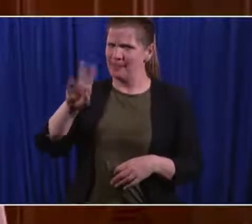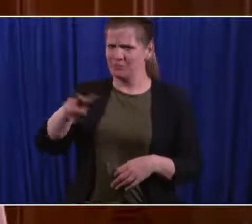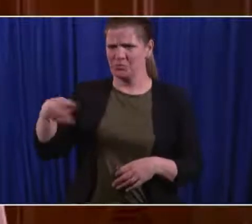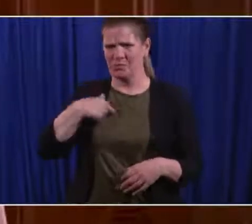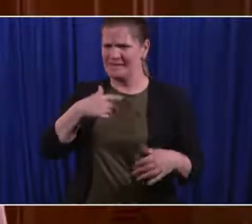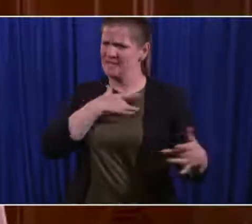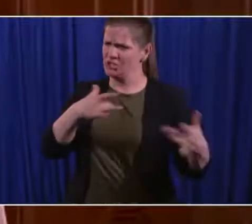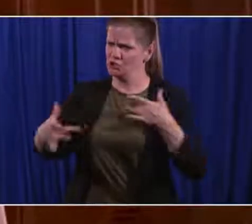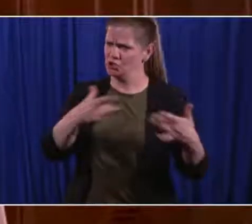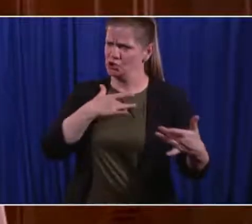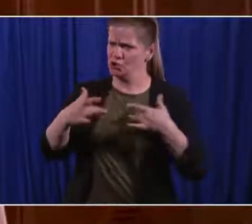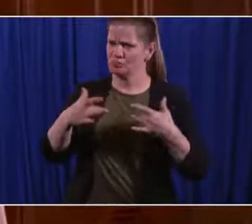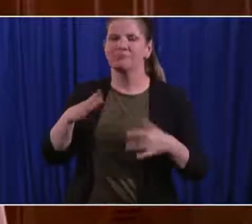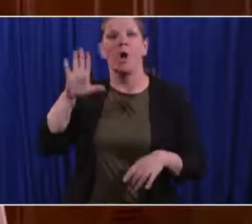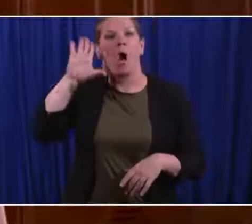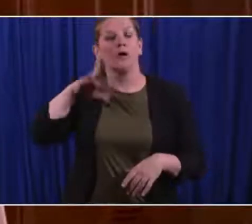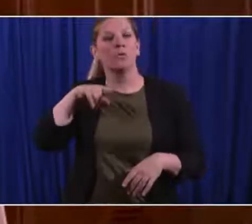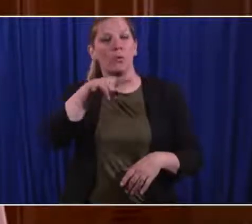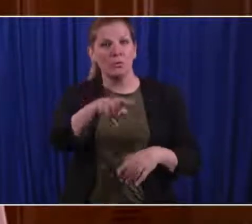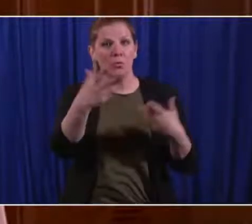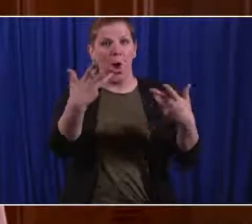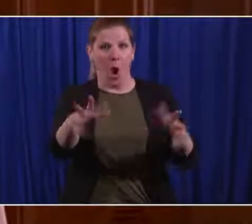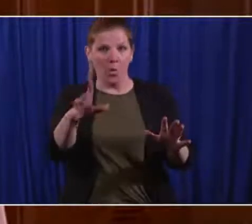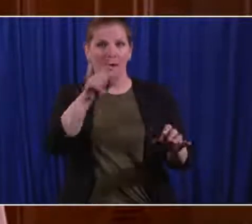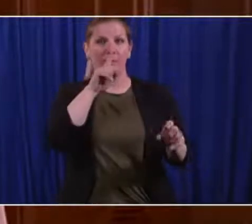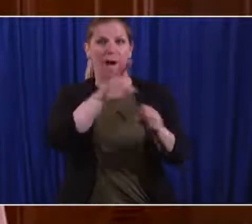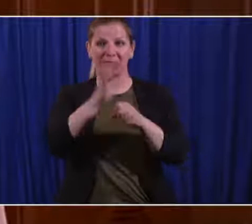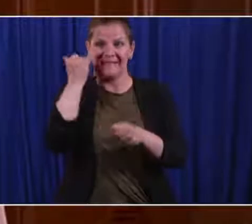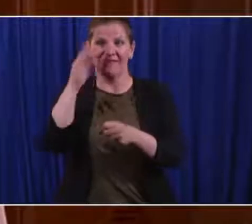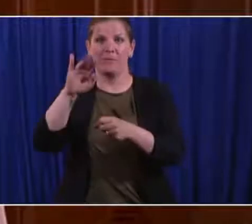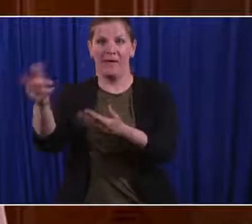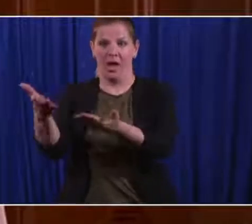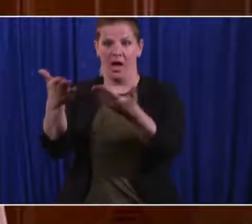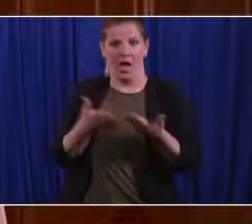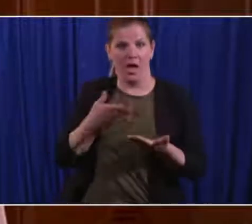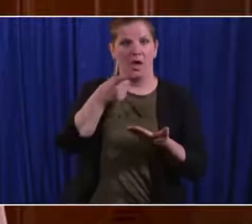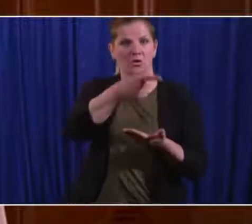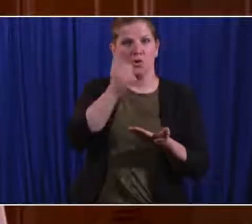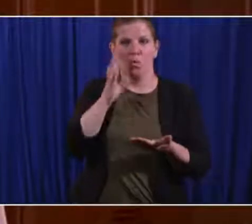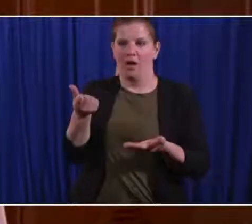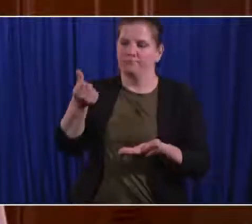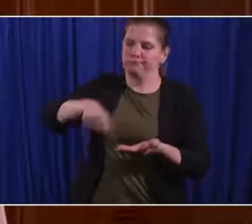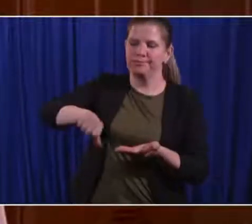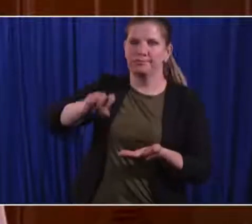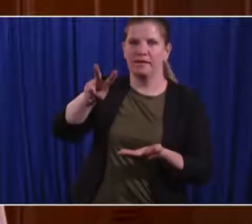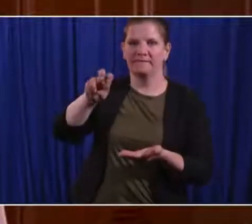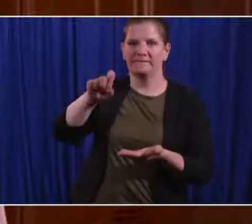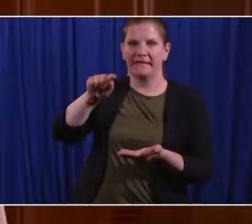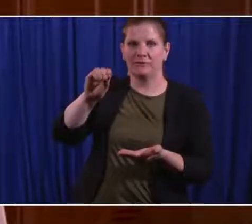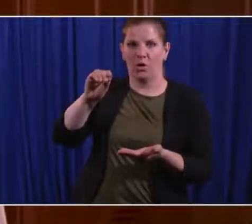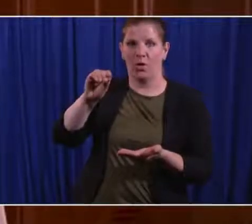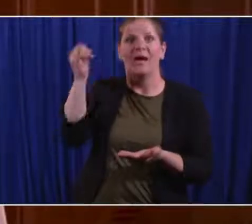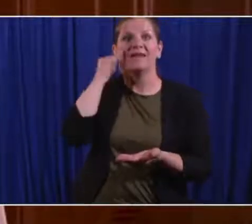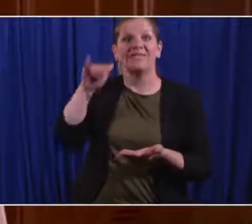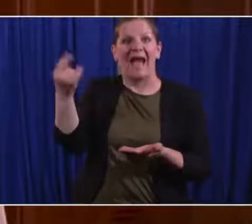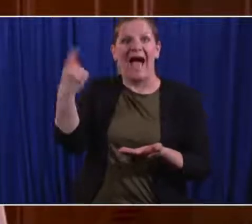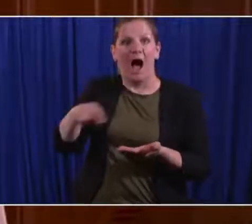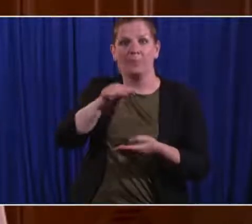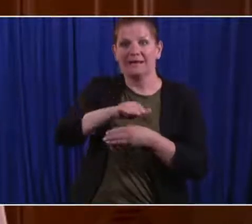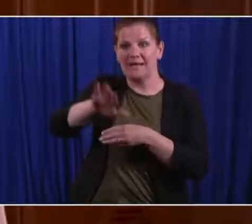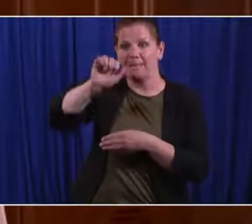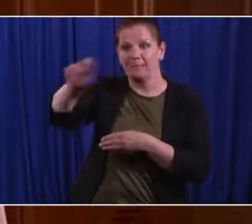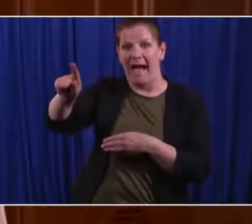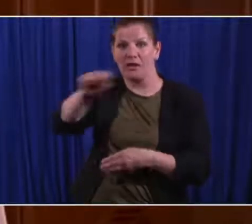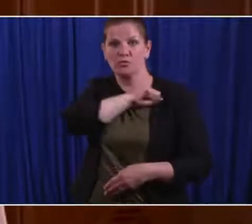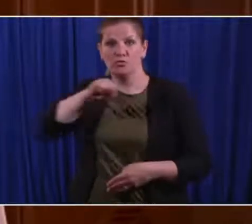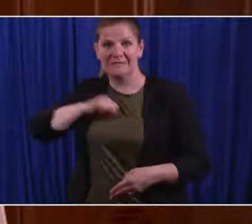promised to veto the bill. Senate President and House Speaker have promised to override the veto. What does a compromise look like at this point, and how do you get that